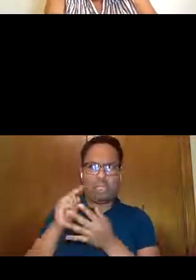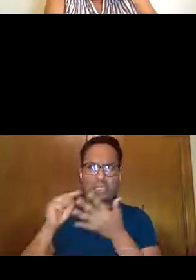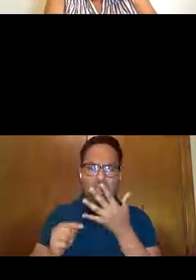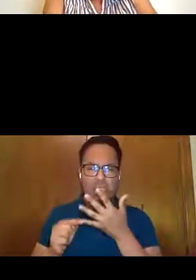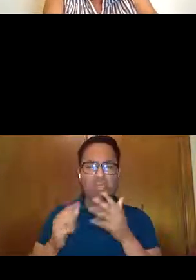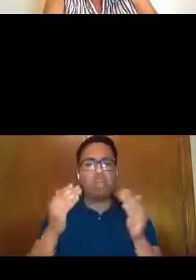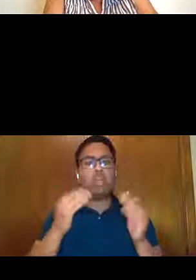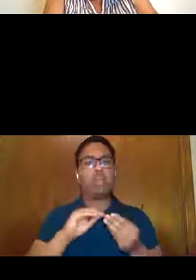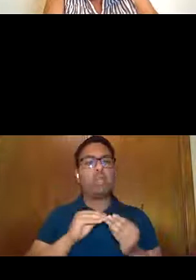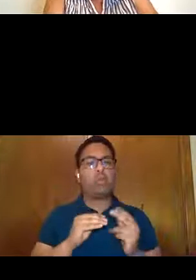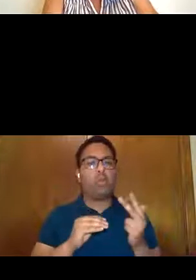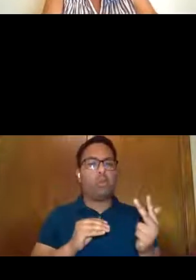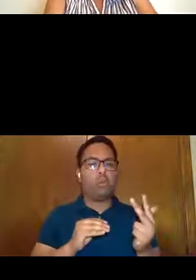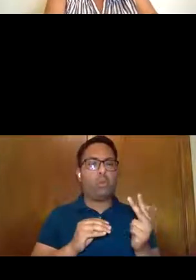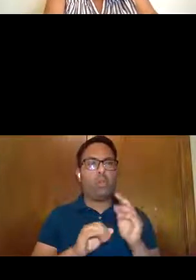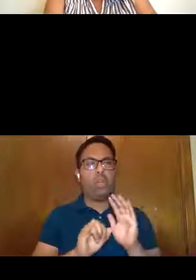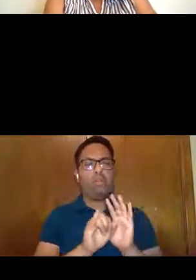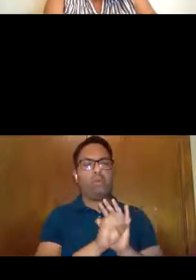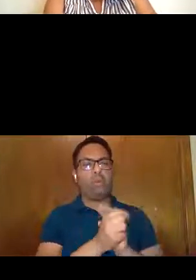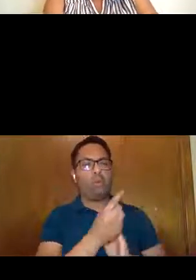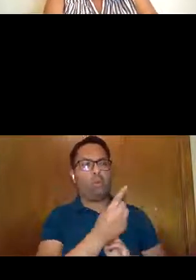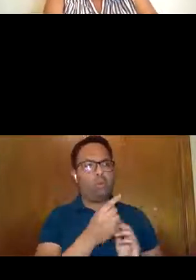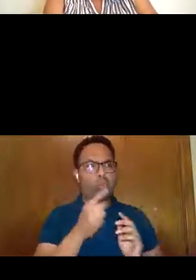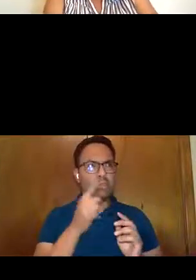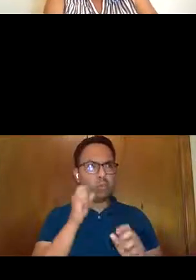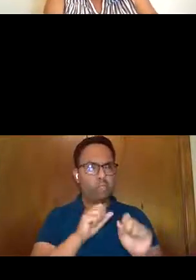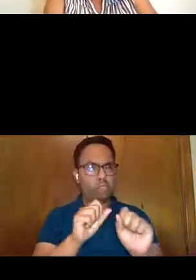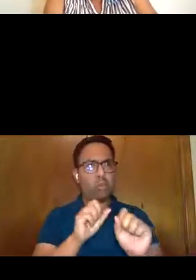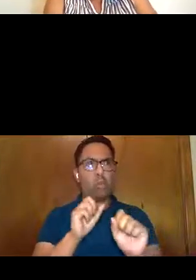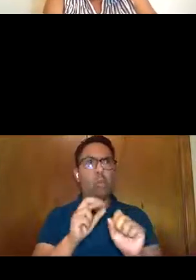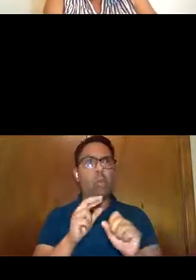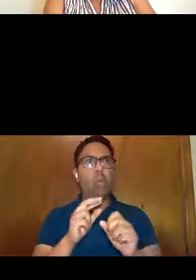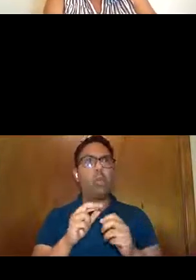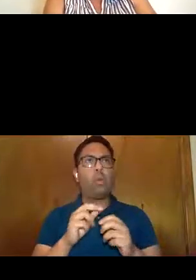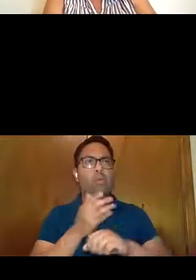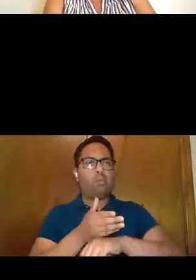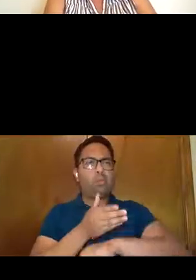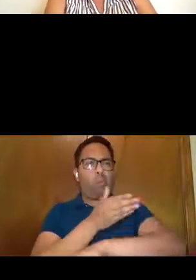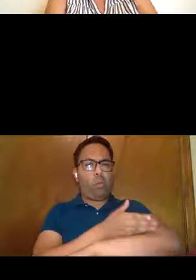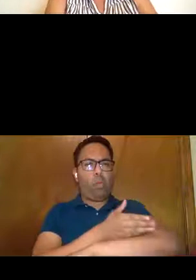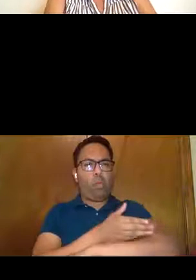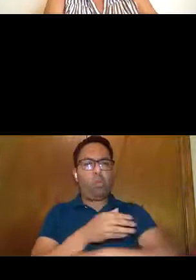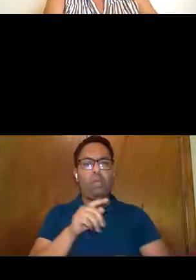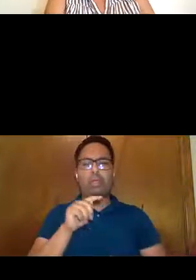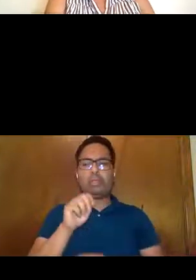one strategy to avoid or improve a difficult telemedicine visit.